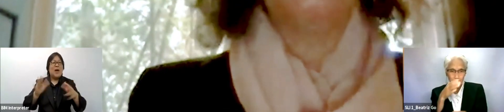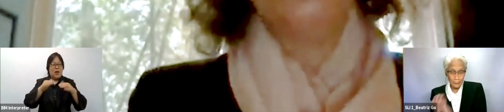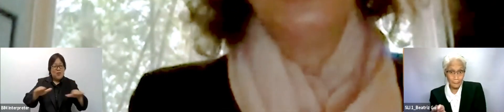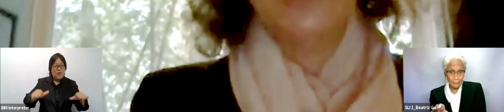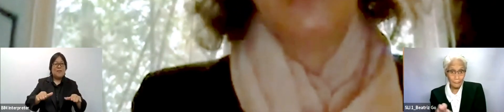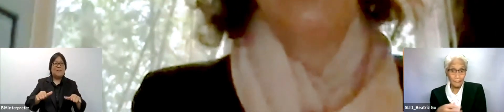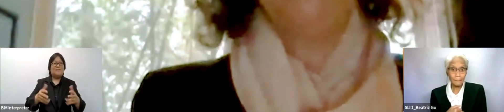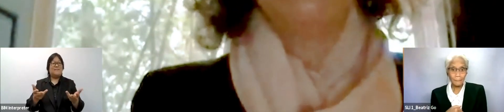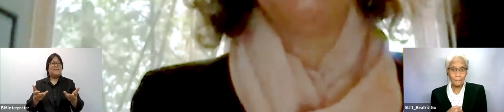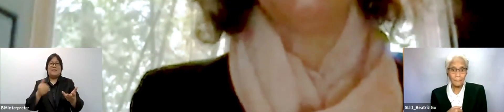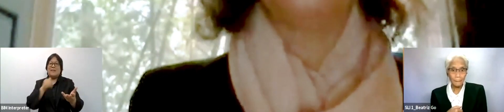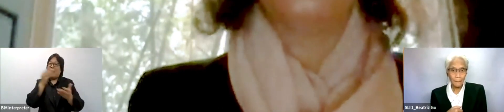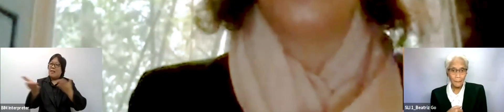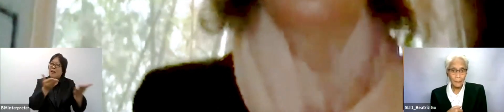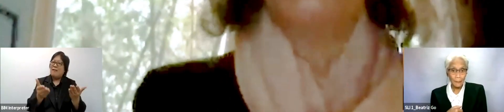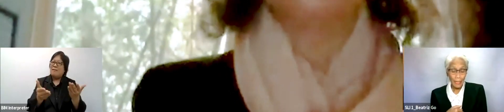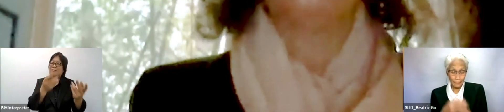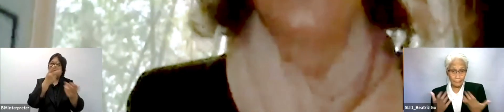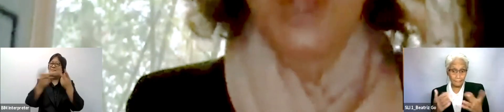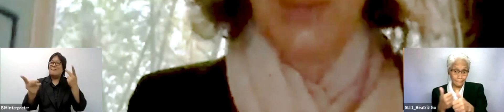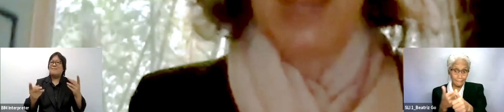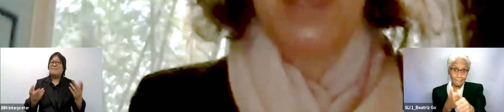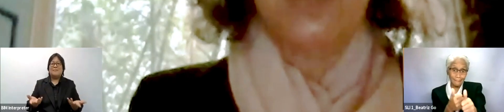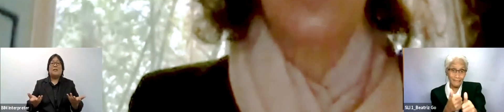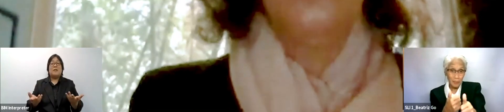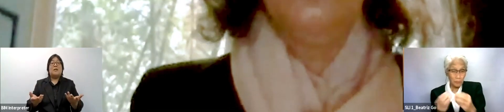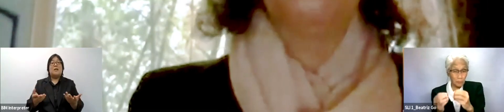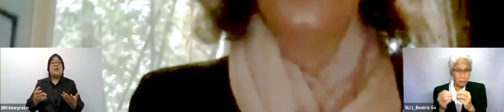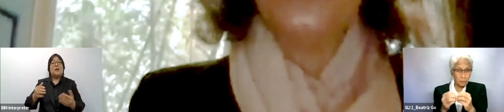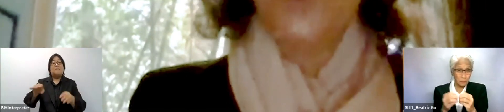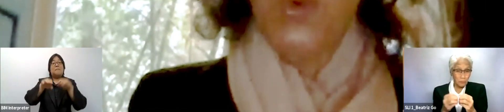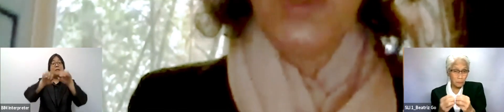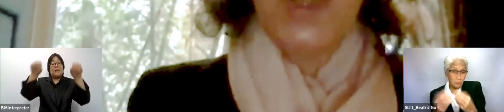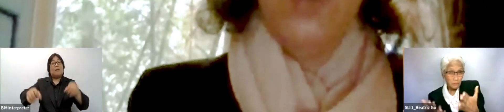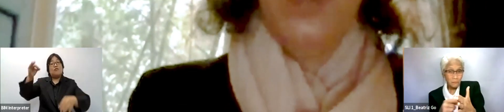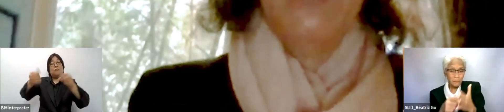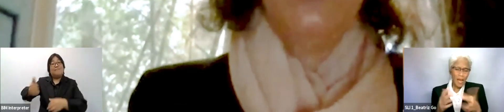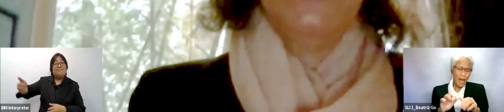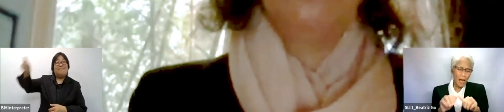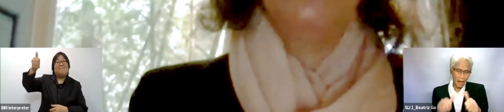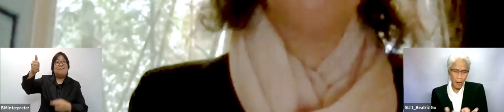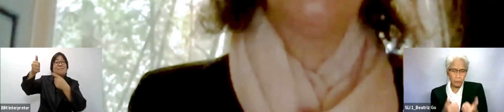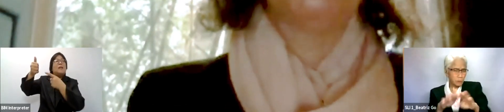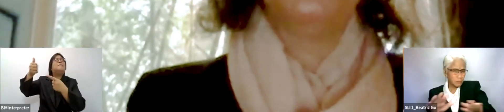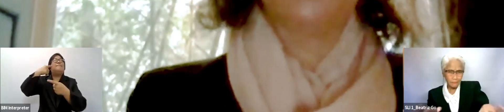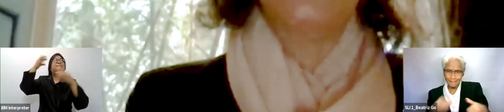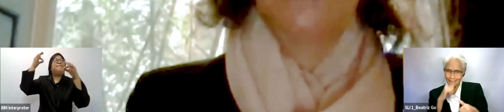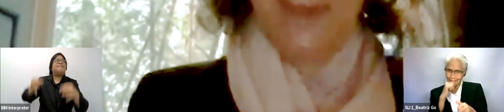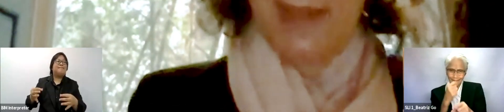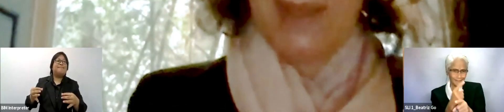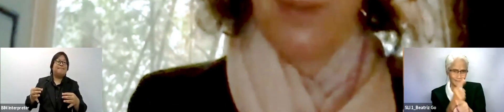room, colorful environment with toys, not an adverse environment, those courts were actually giving much